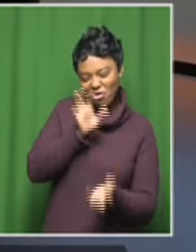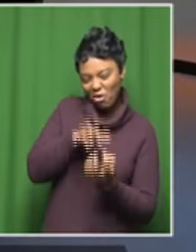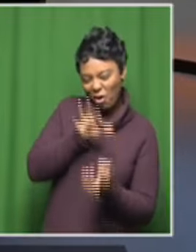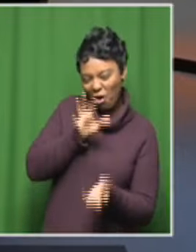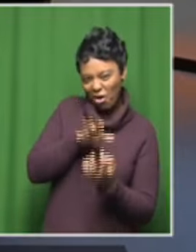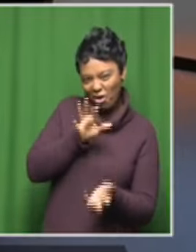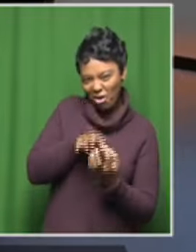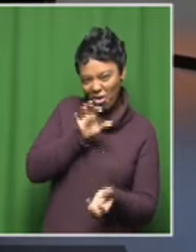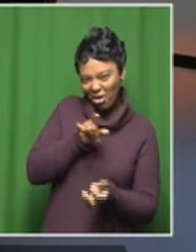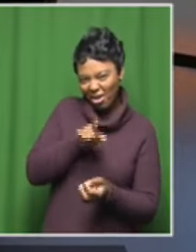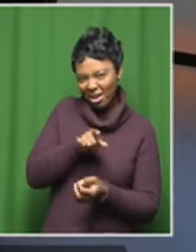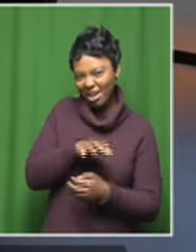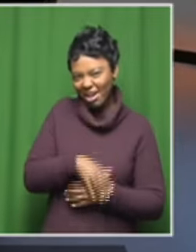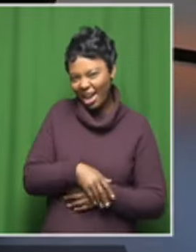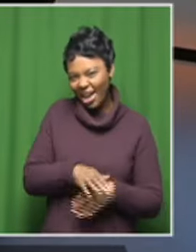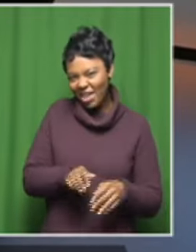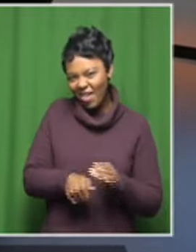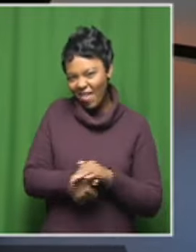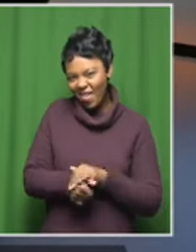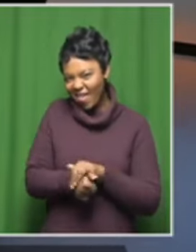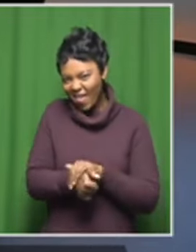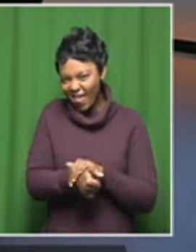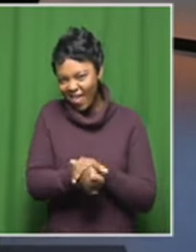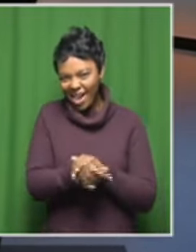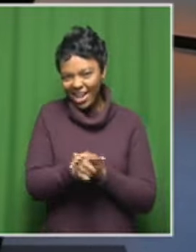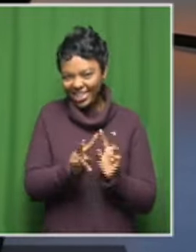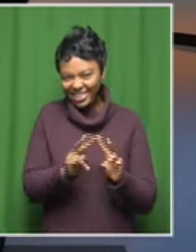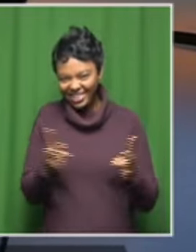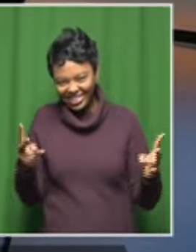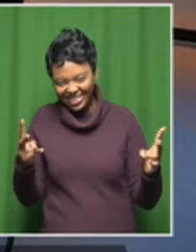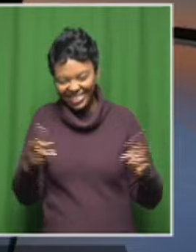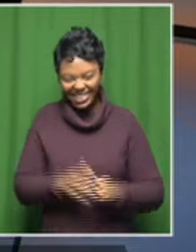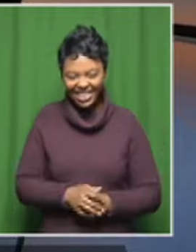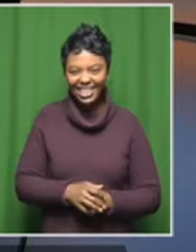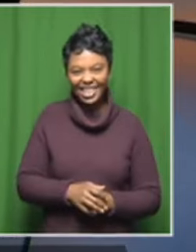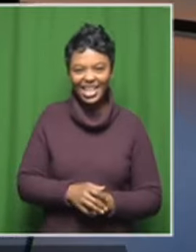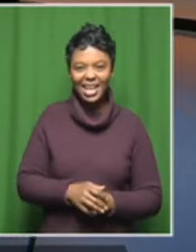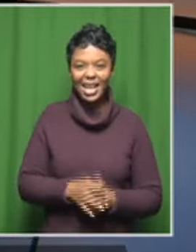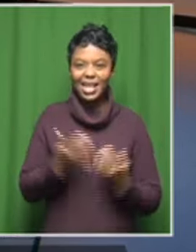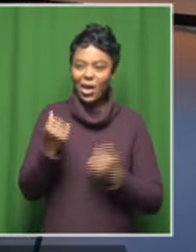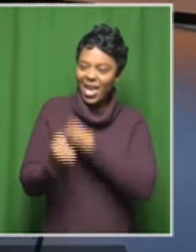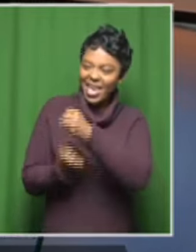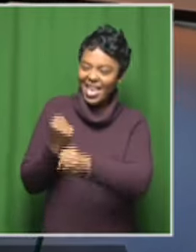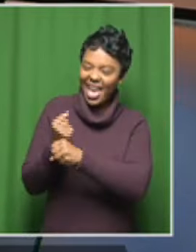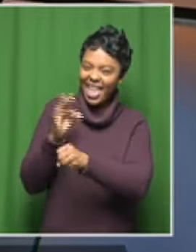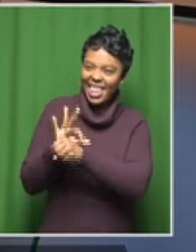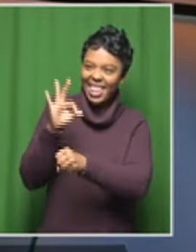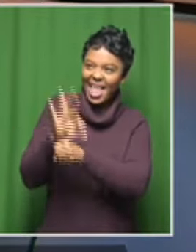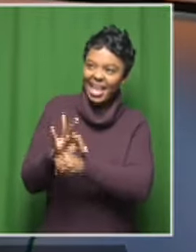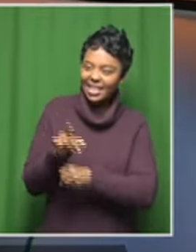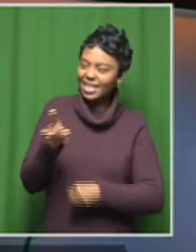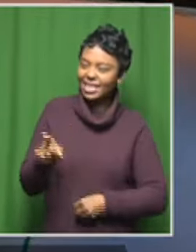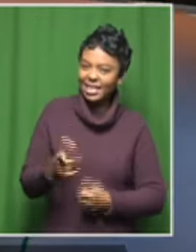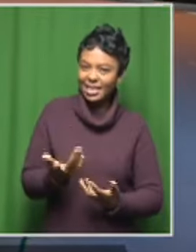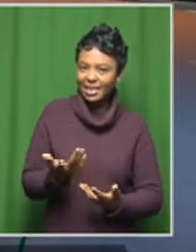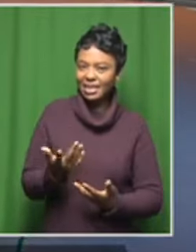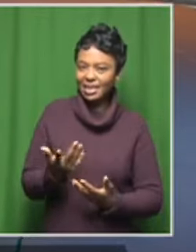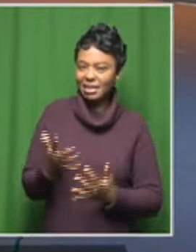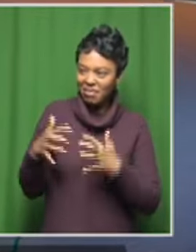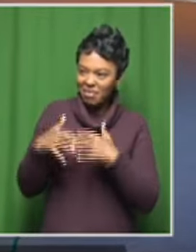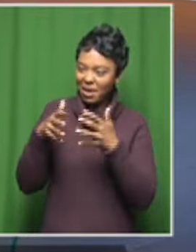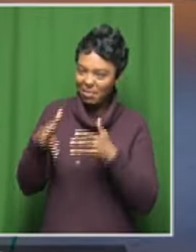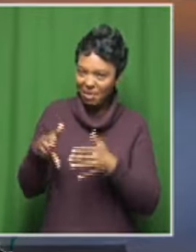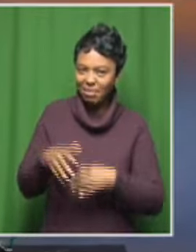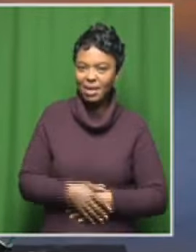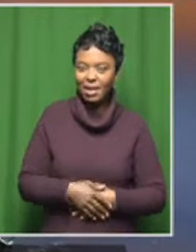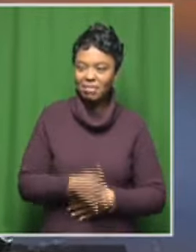But that's what's all fun about it. But I mean, 13 years that this has been running for. Tell us a little bit more about the campaign. Yes, so Slipper